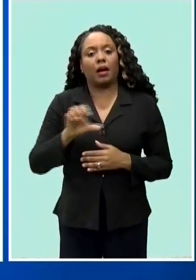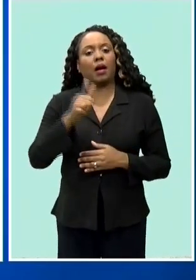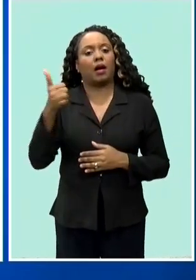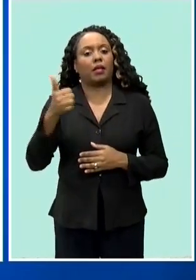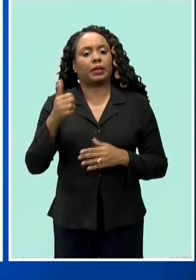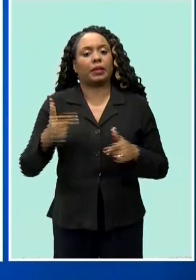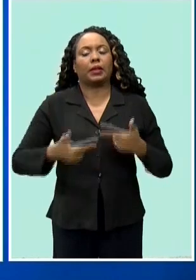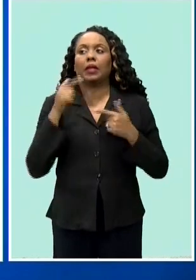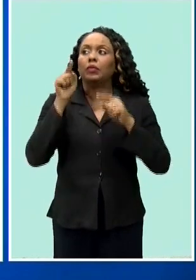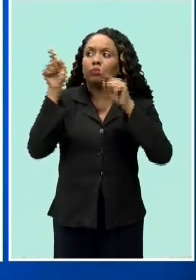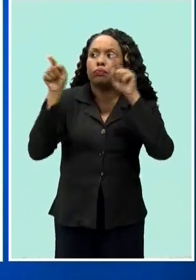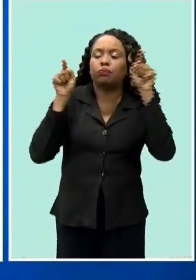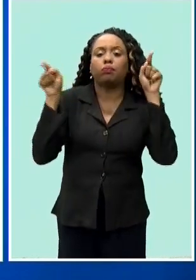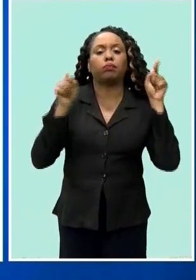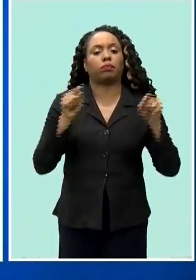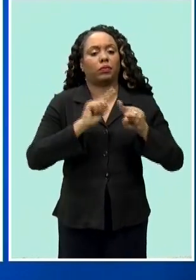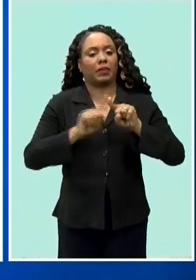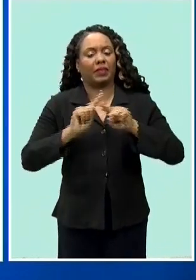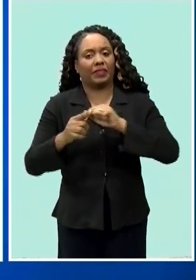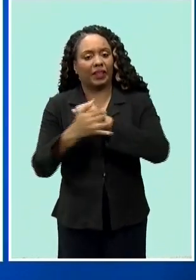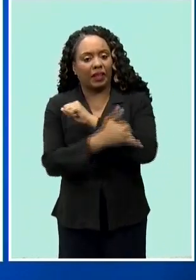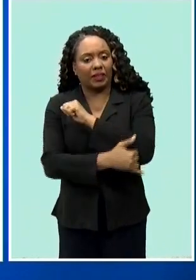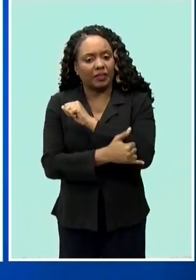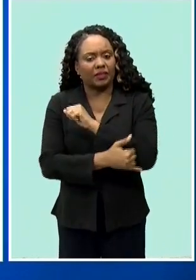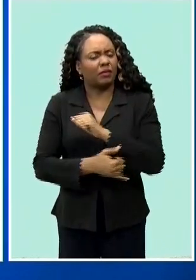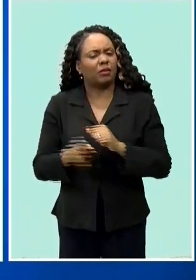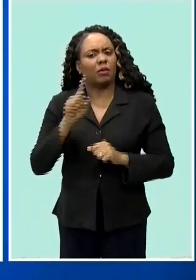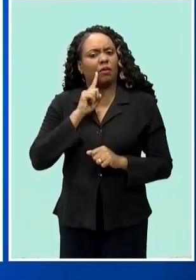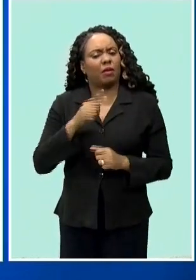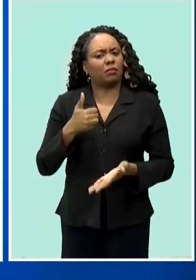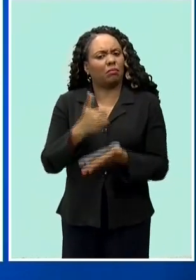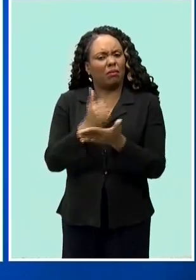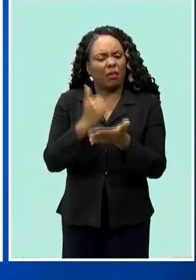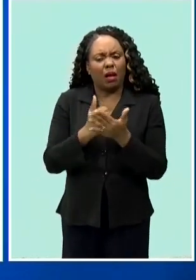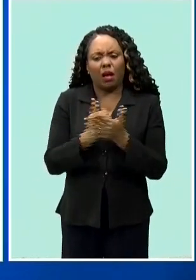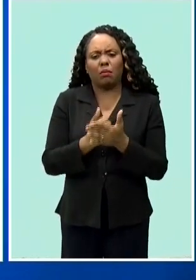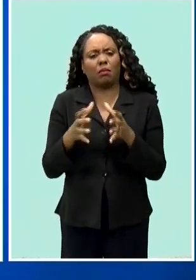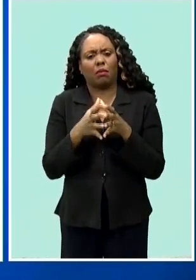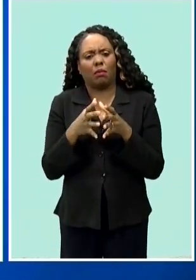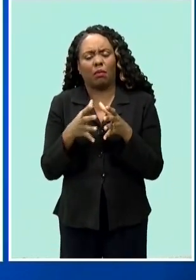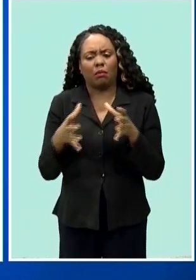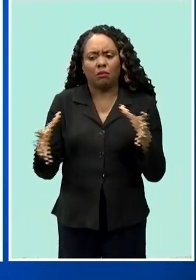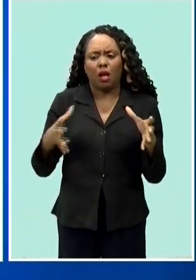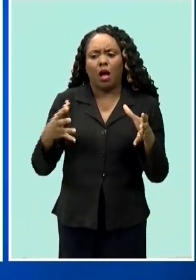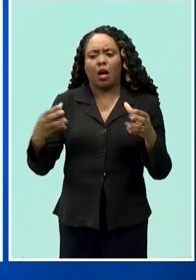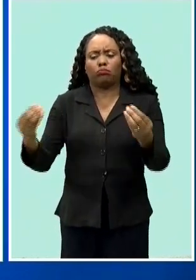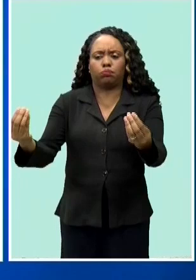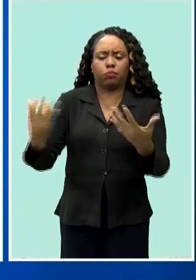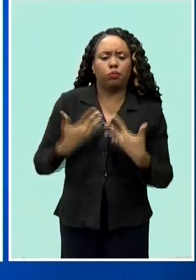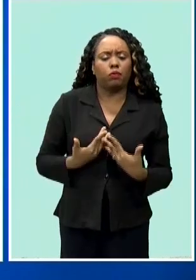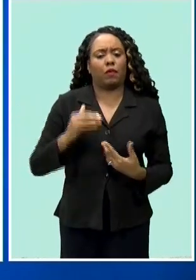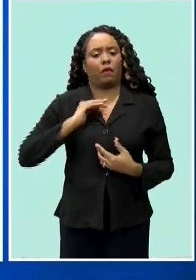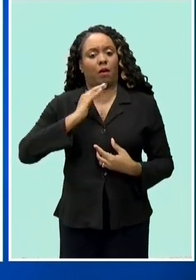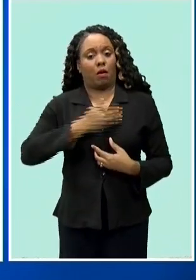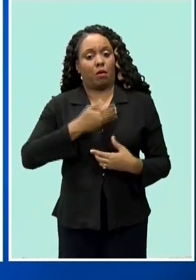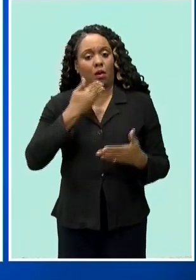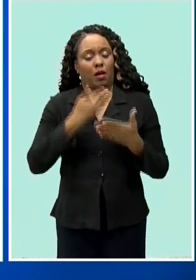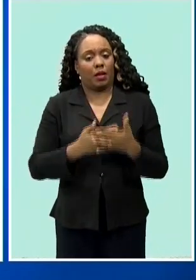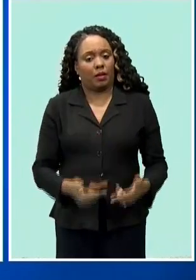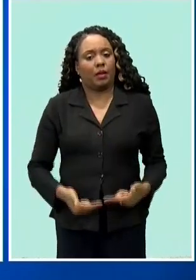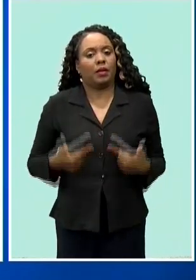Barbadians overseas, who have added tremendous value to the quality of our life. And